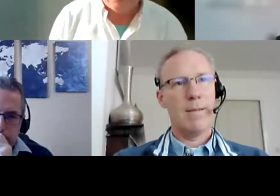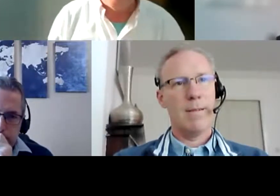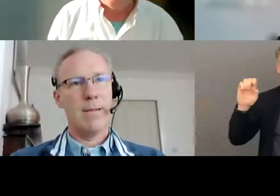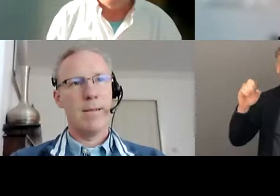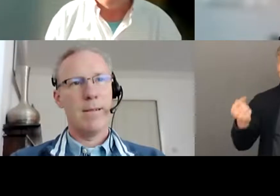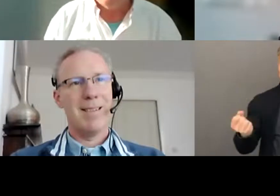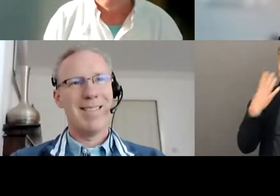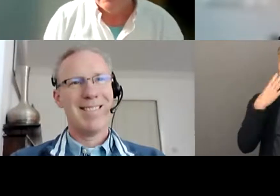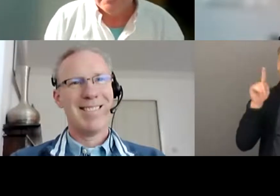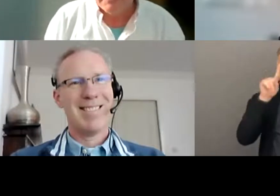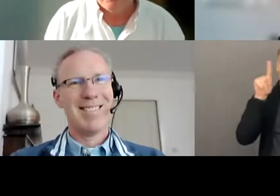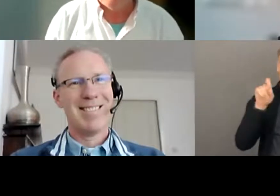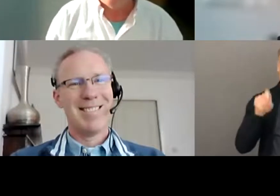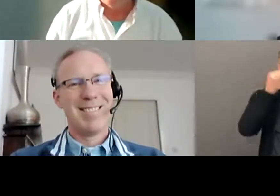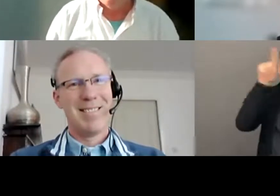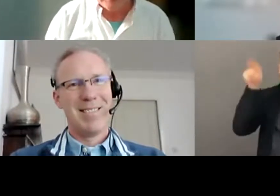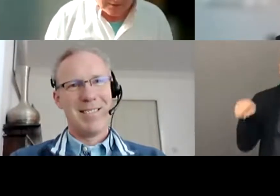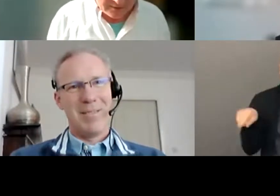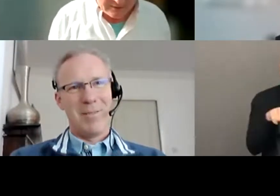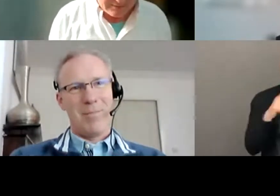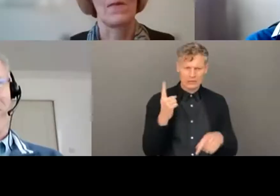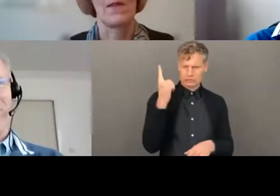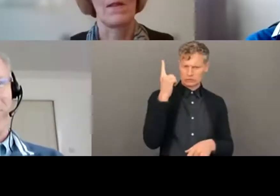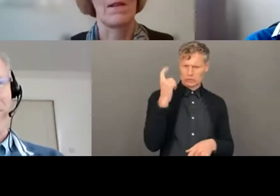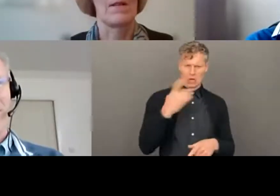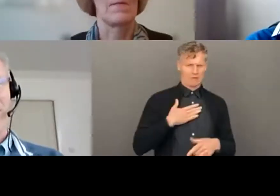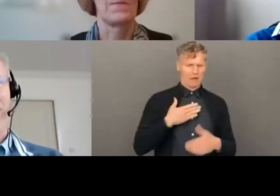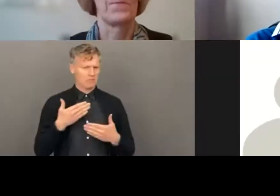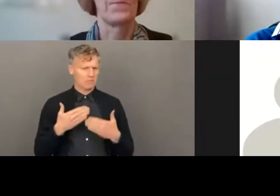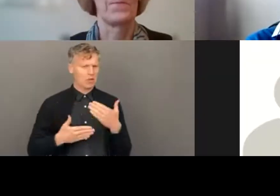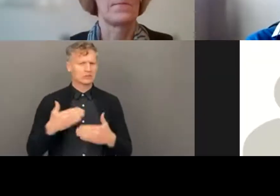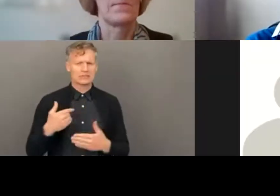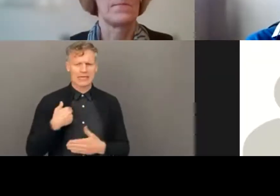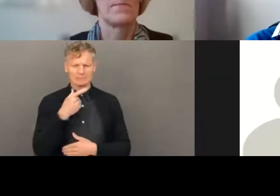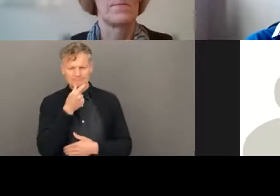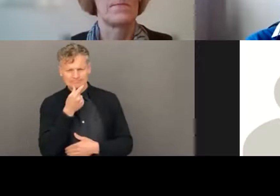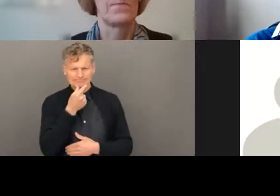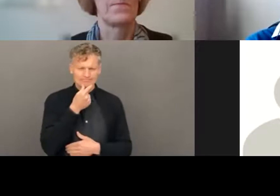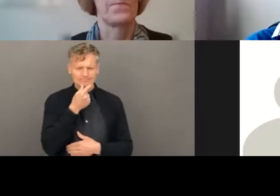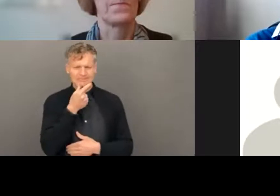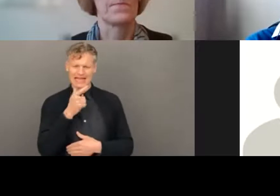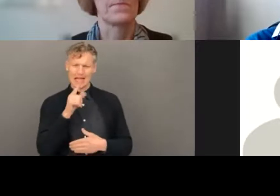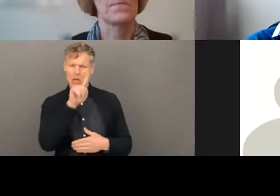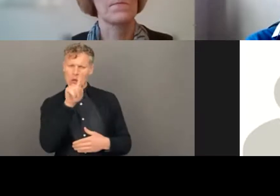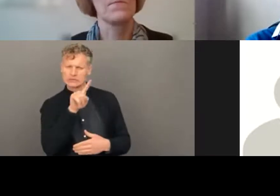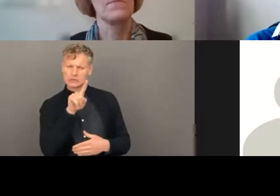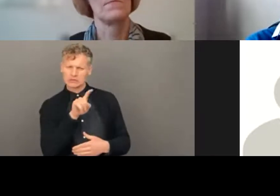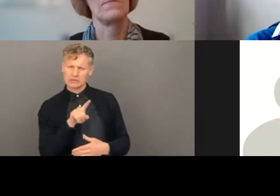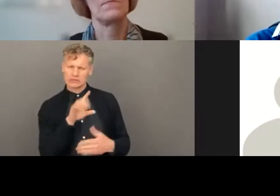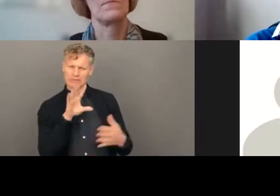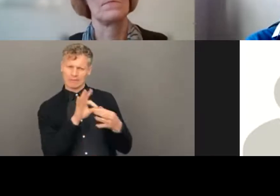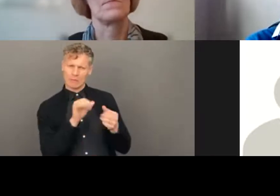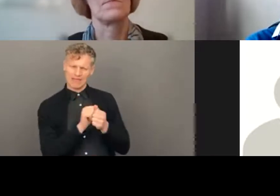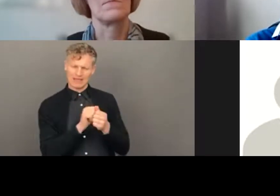couldn't make head nor tail of it in terms of all of the it was about our understanding of how disability inclusive we